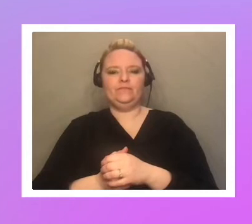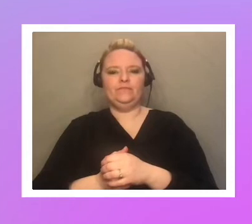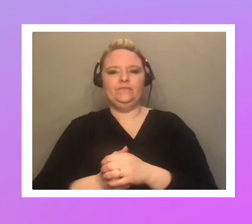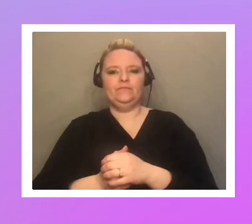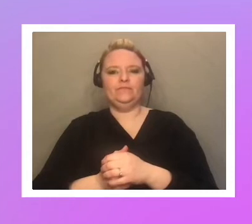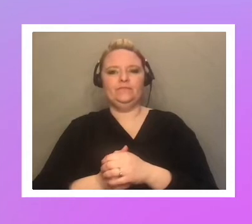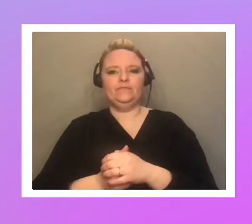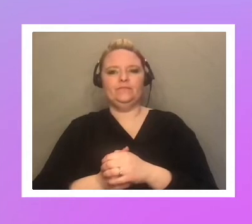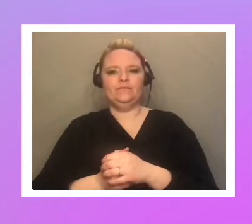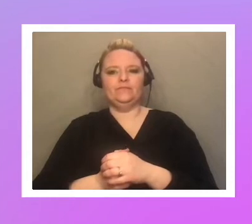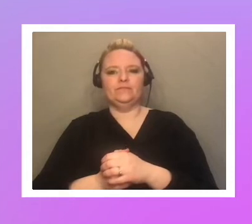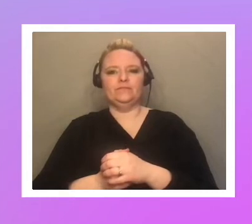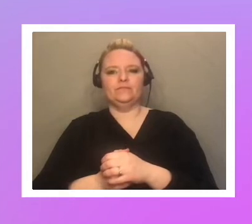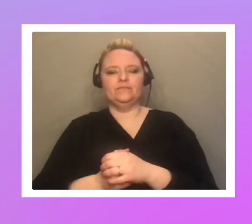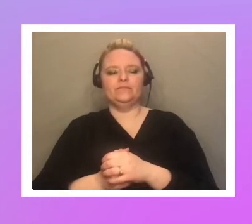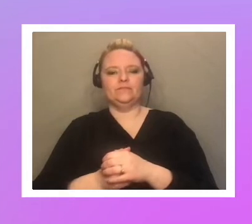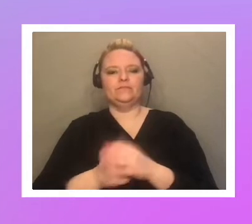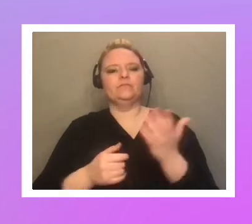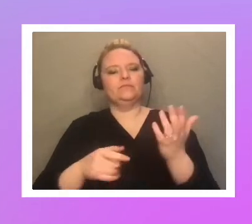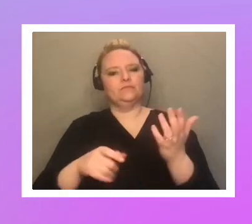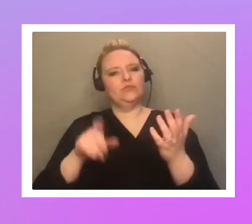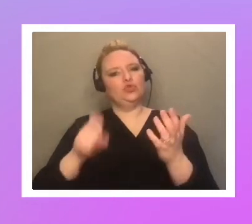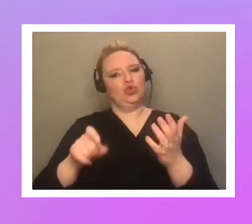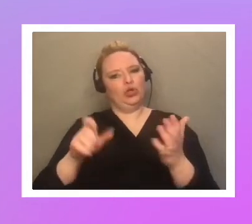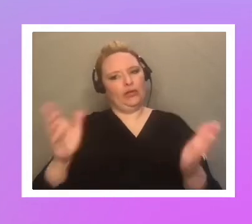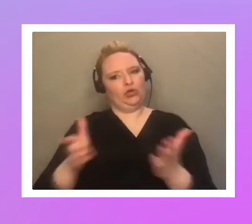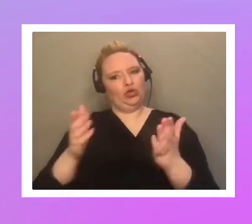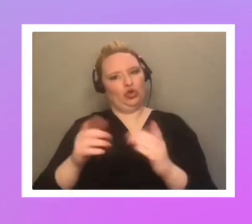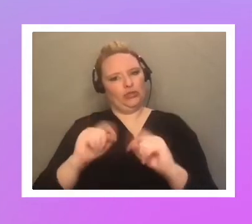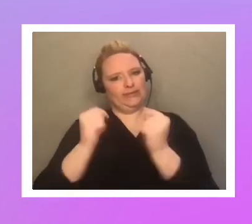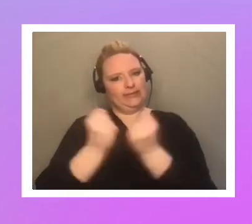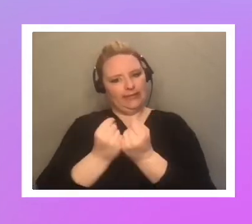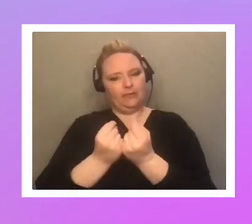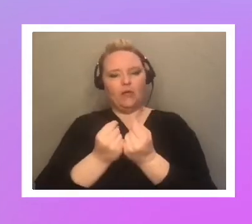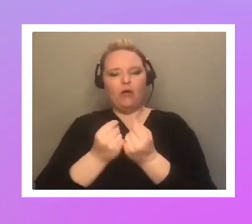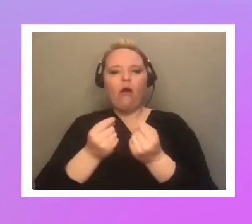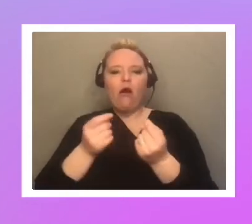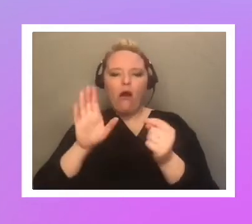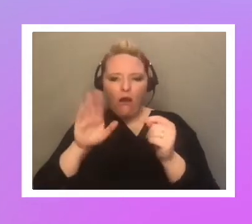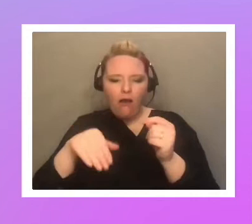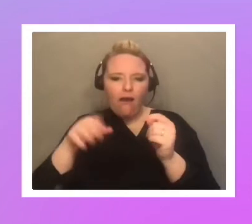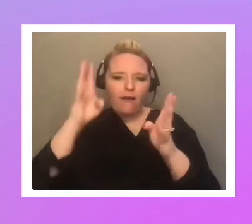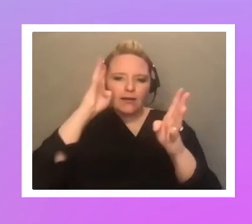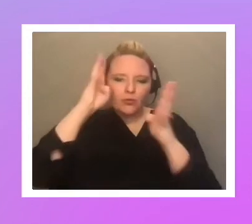You also want to encourage your team to be innovative.